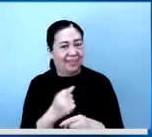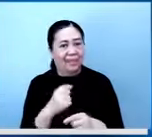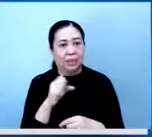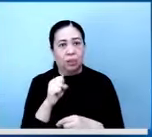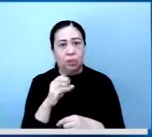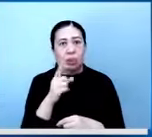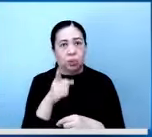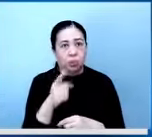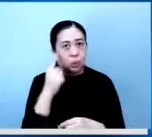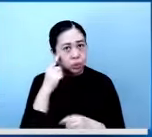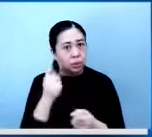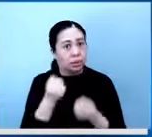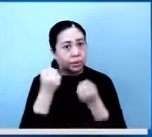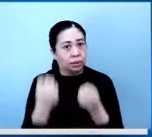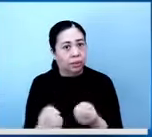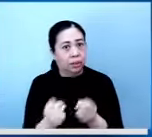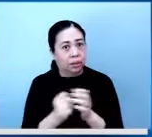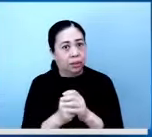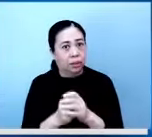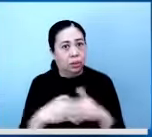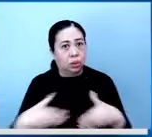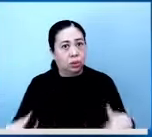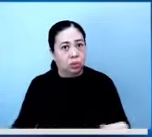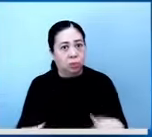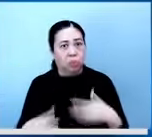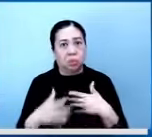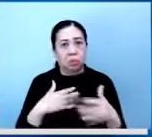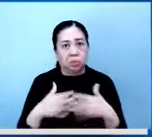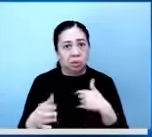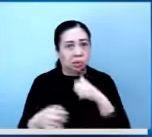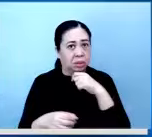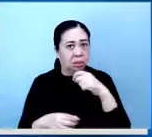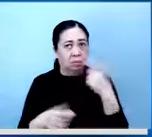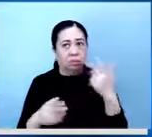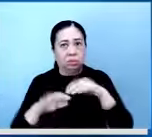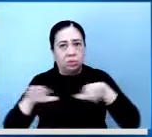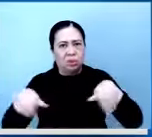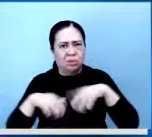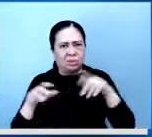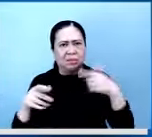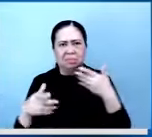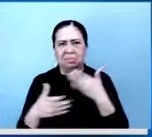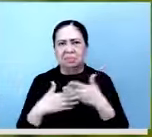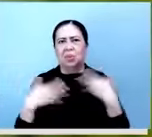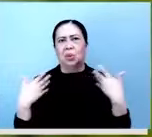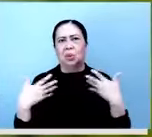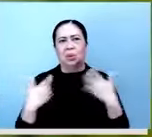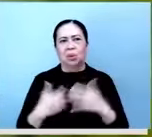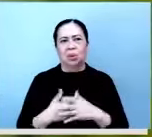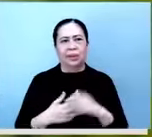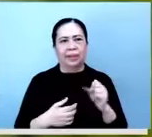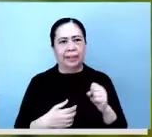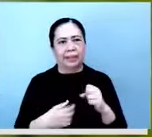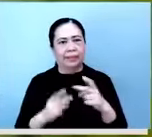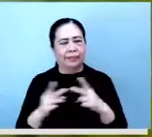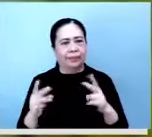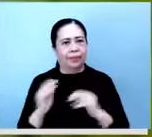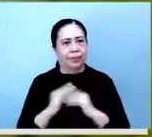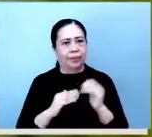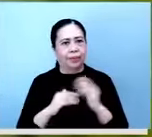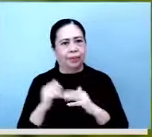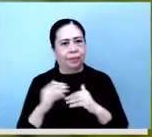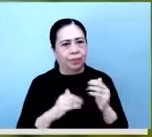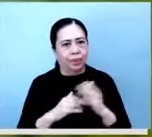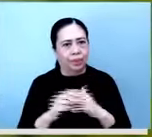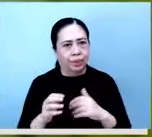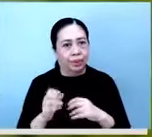do you suggest also that the shorts can be worn kahit hindi mag-swimming? Kasi parang presko din siya. Yes, actually, ano siya, very comfortable. Tapos,